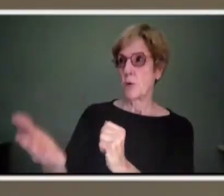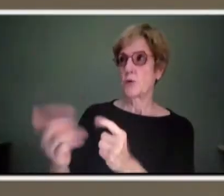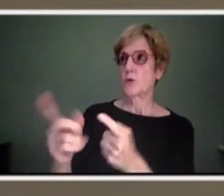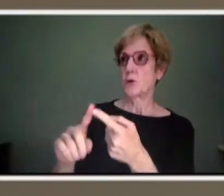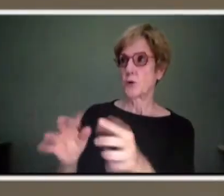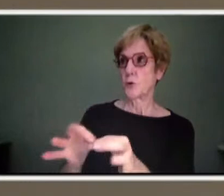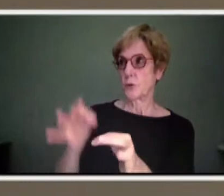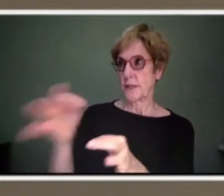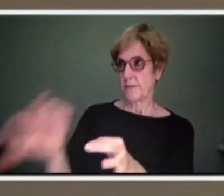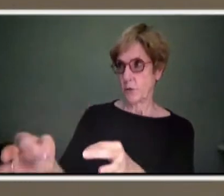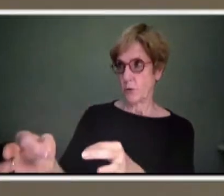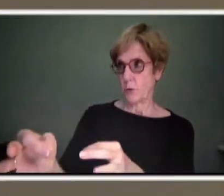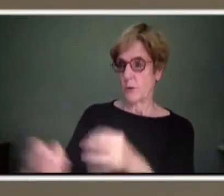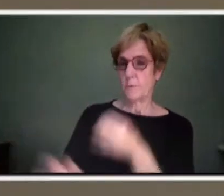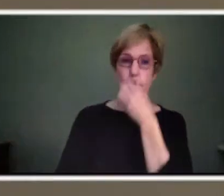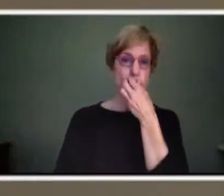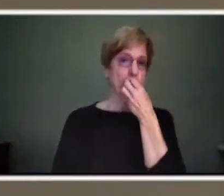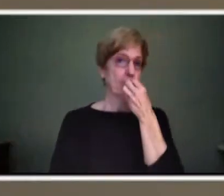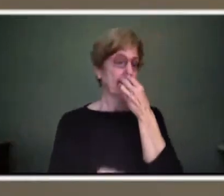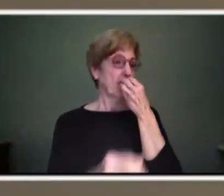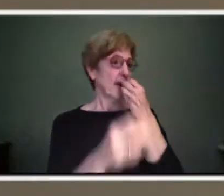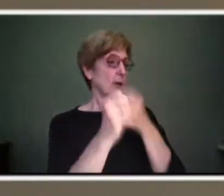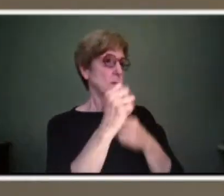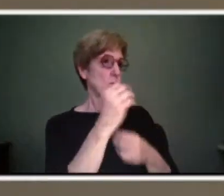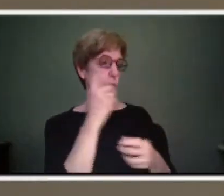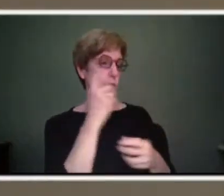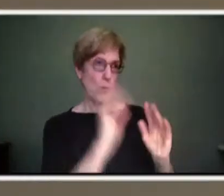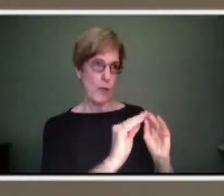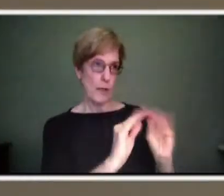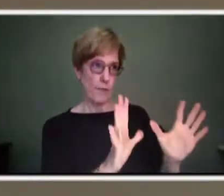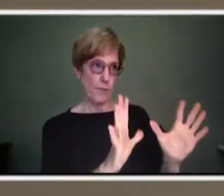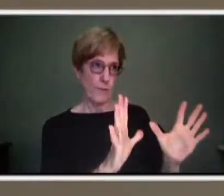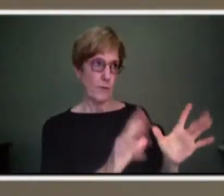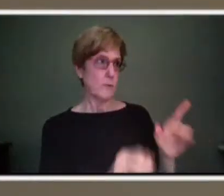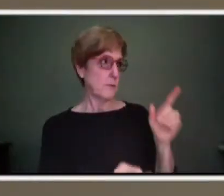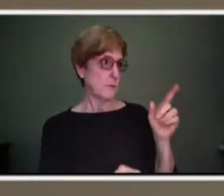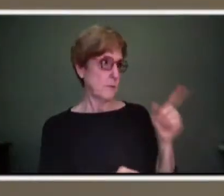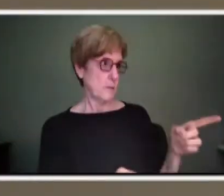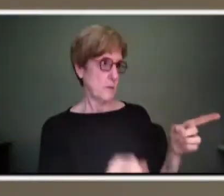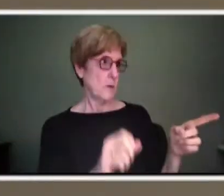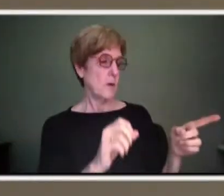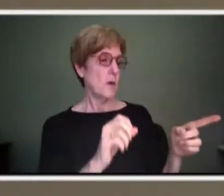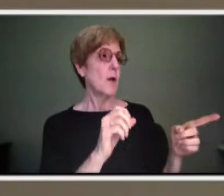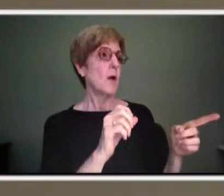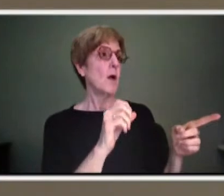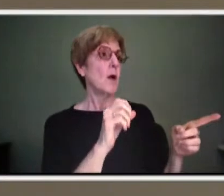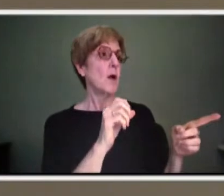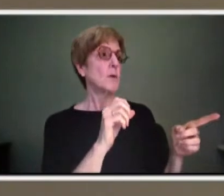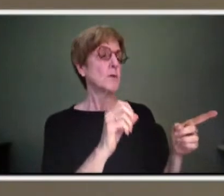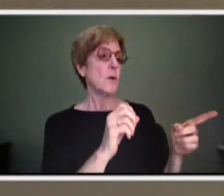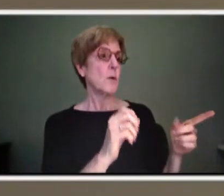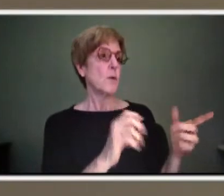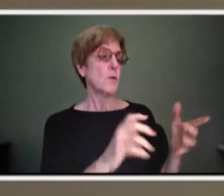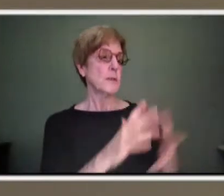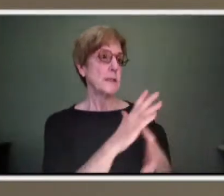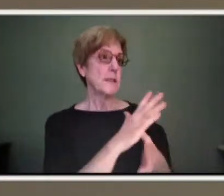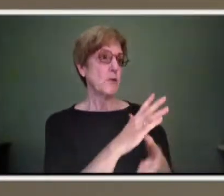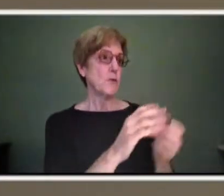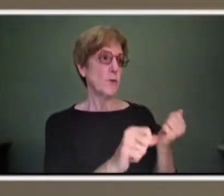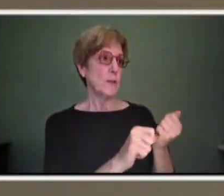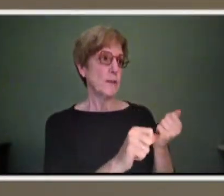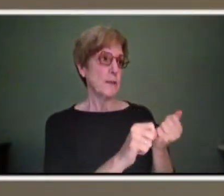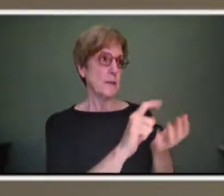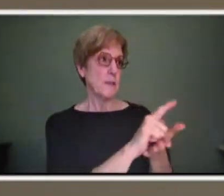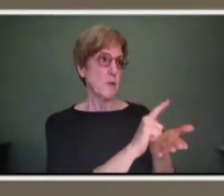for clarification from our senior assistant attorney, in order to do an amended version to the deferral, do I